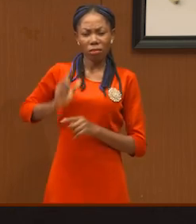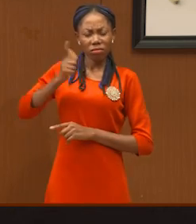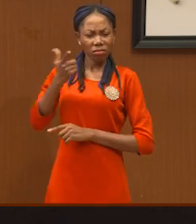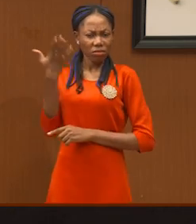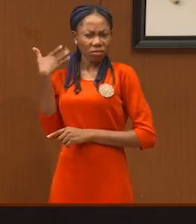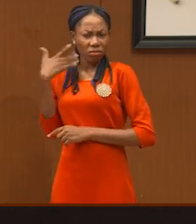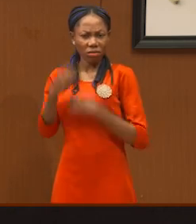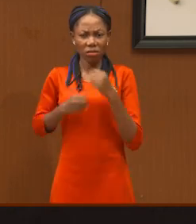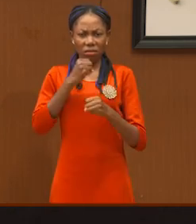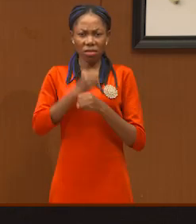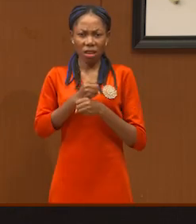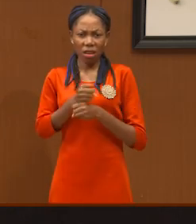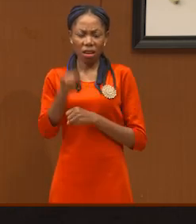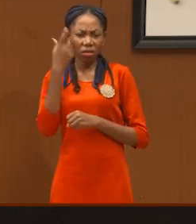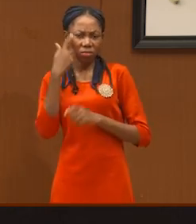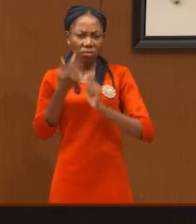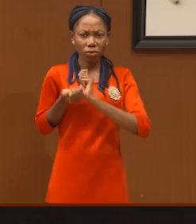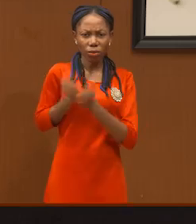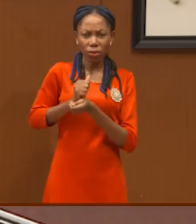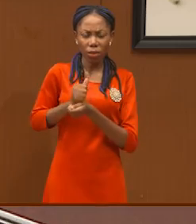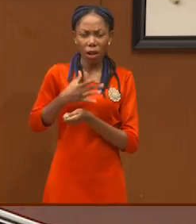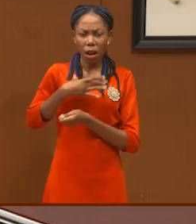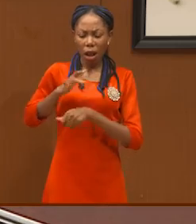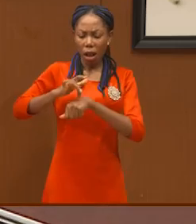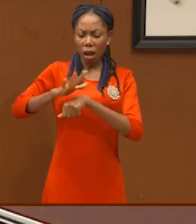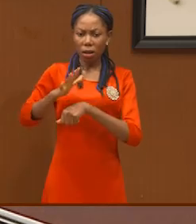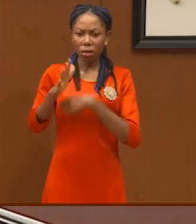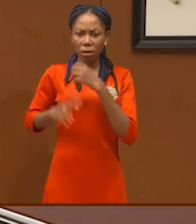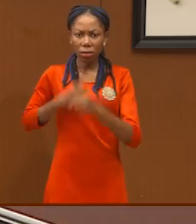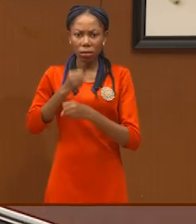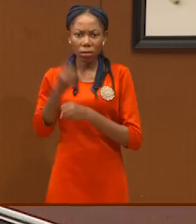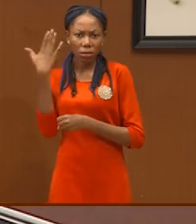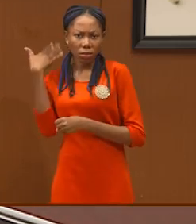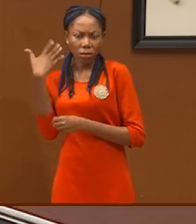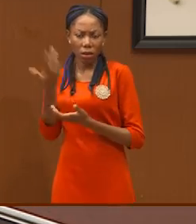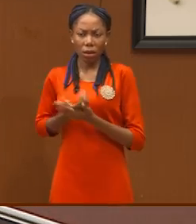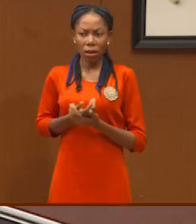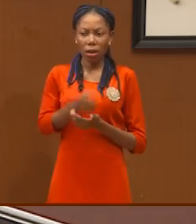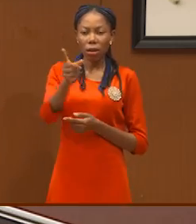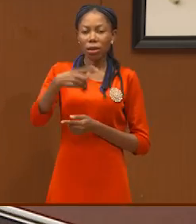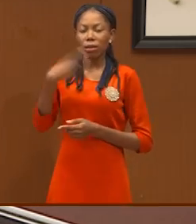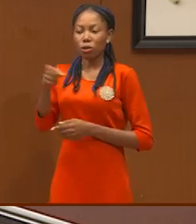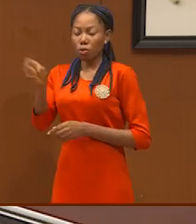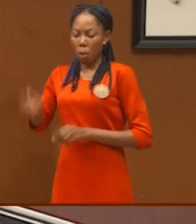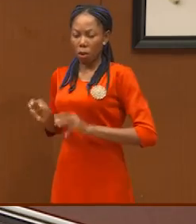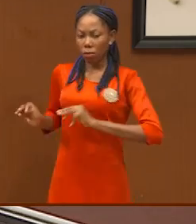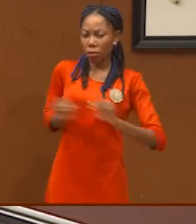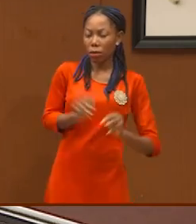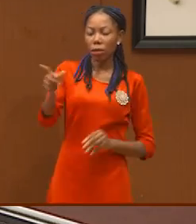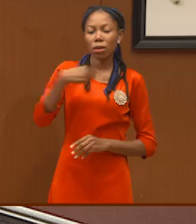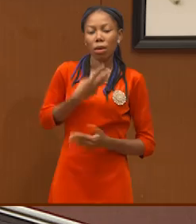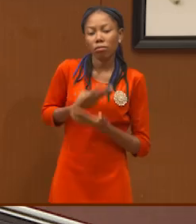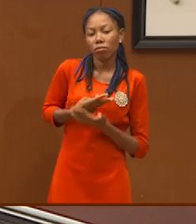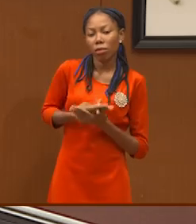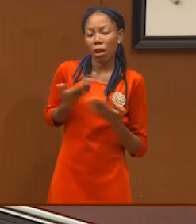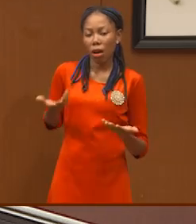year, or early last year, he told me that we leave. I said, okay, fine, you know what I'm passing through. It's not easy. You